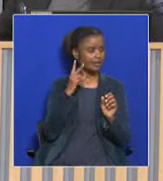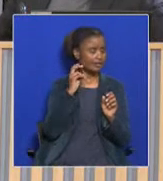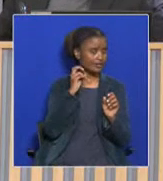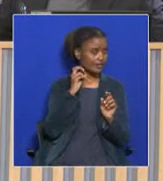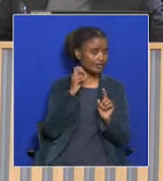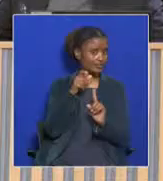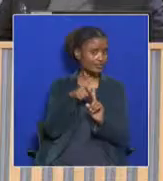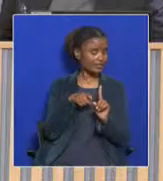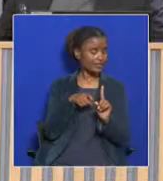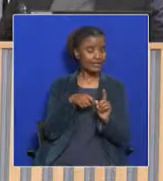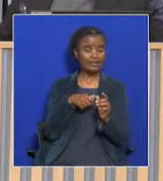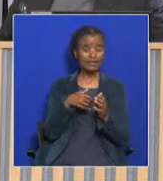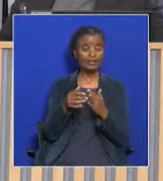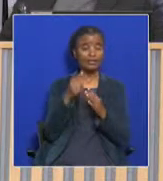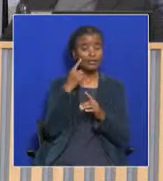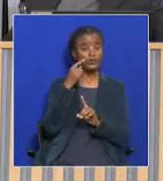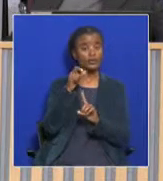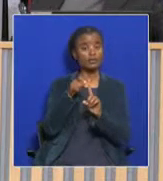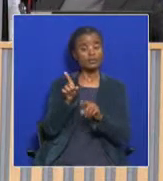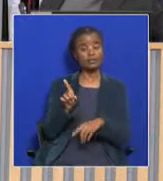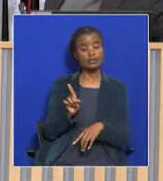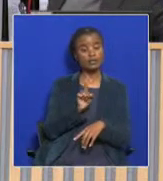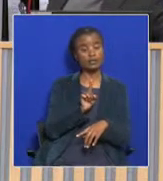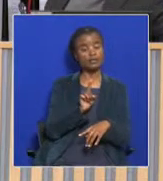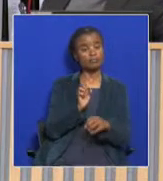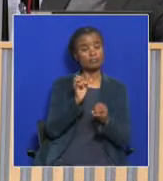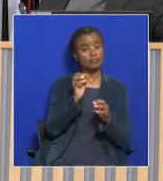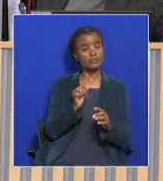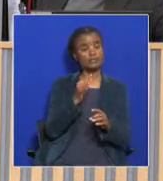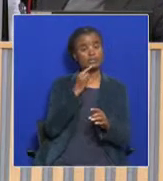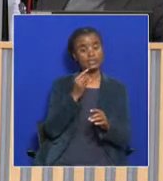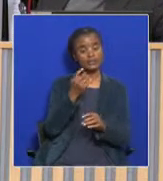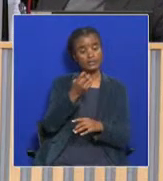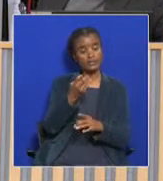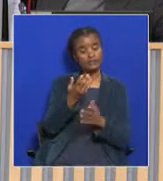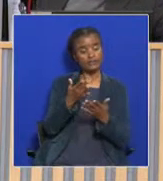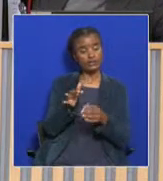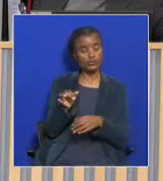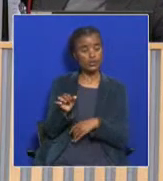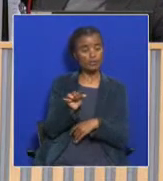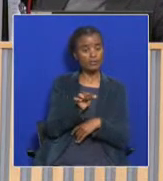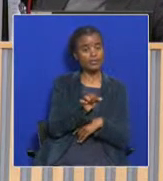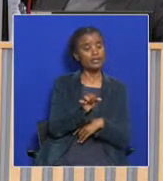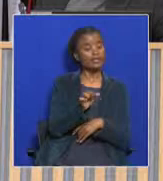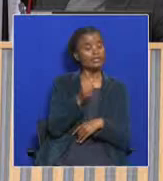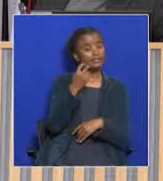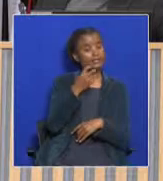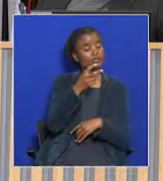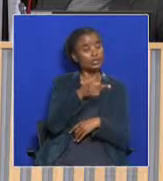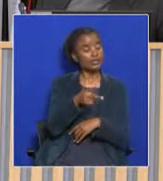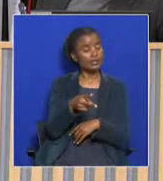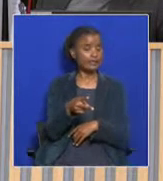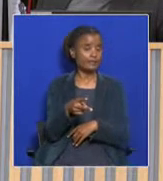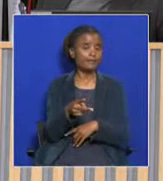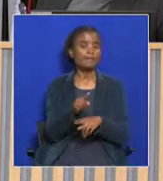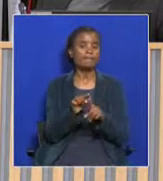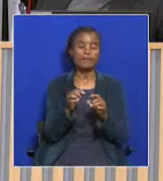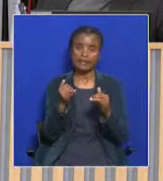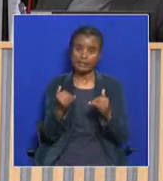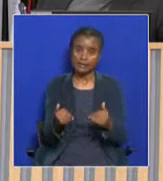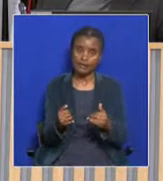said, we search and then we go back to the container to search again. So I'm inviting you